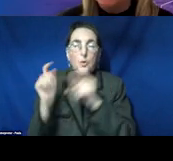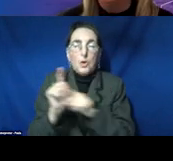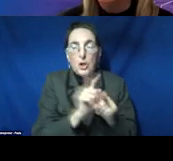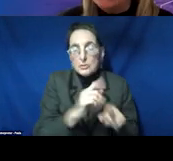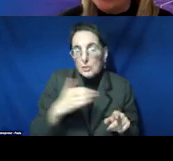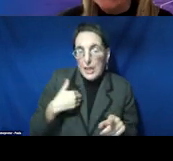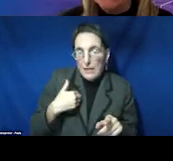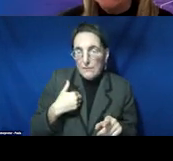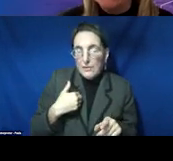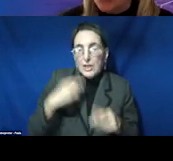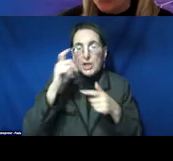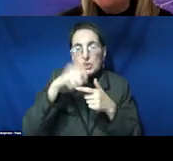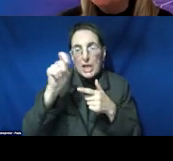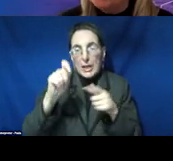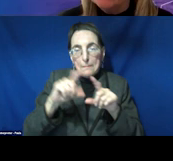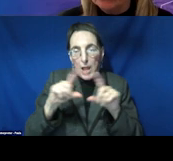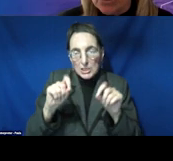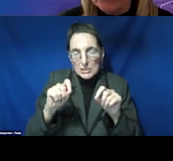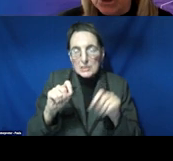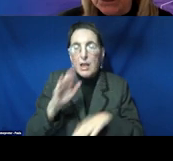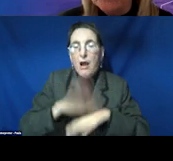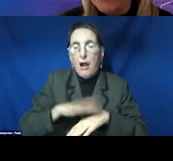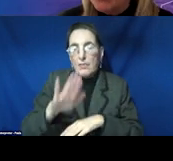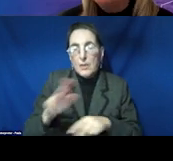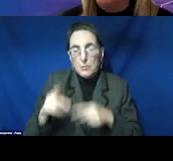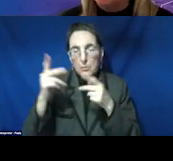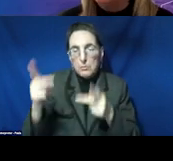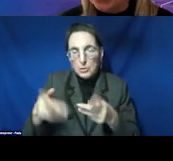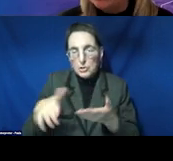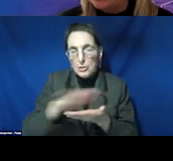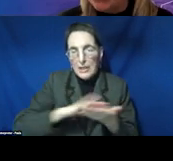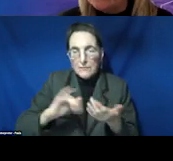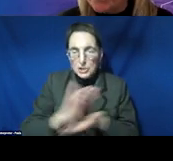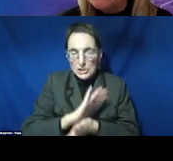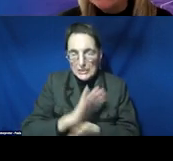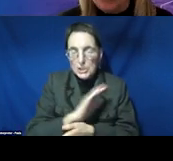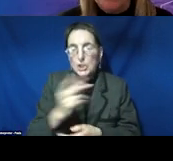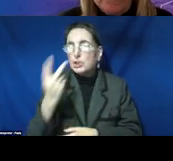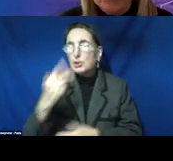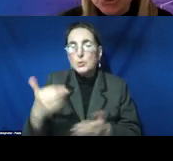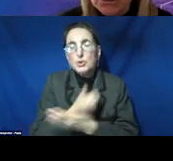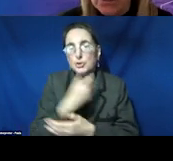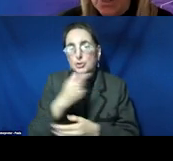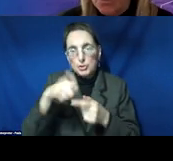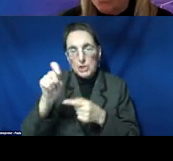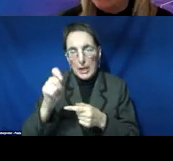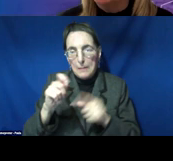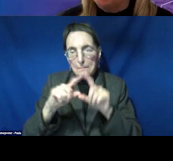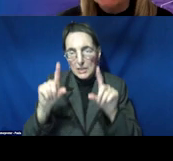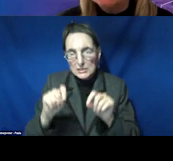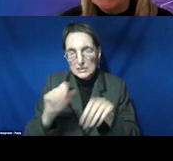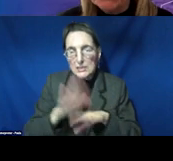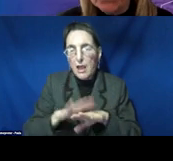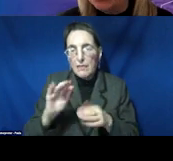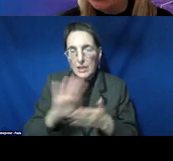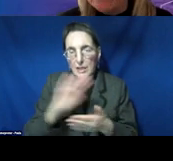have checkboxes on the proposal cover sheet. There are two new checkboxes on the cover sheet.